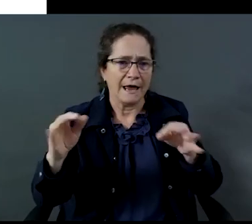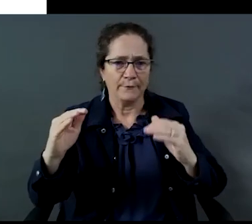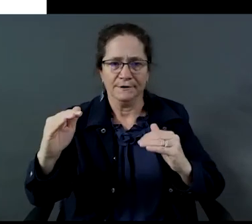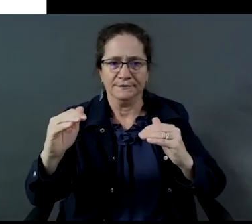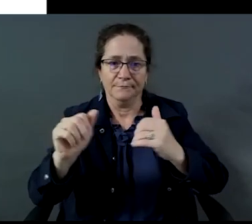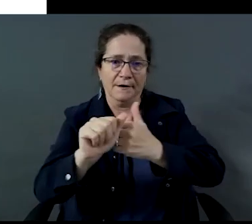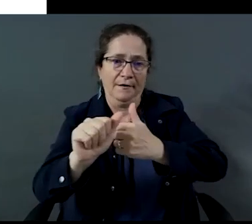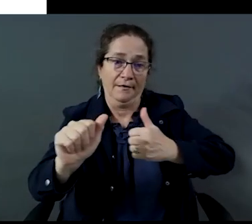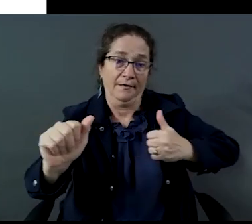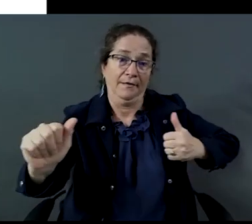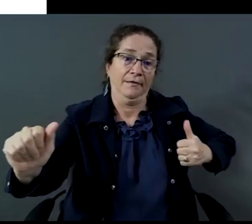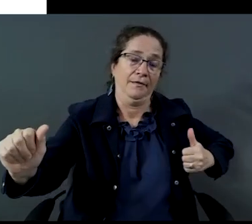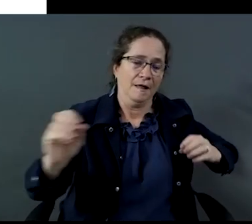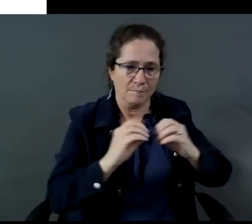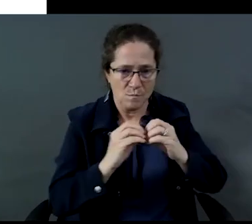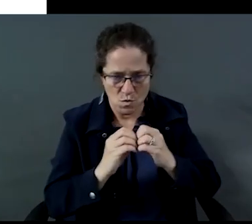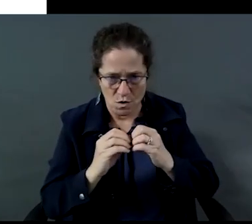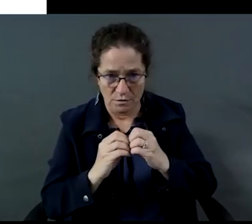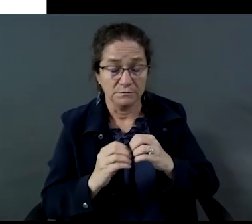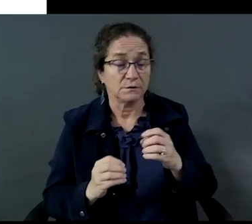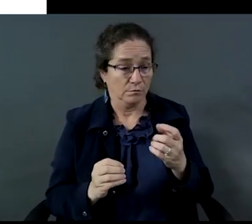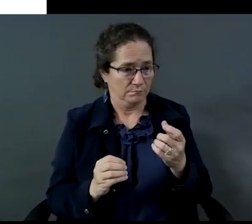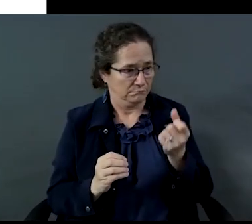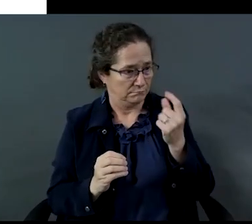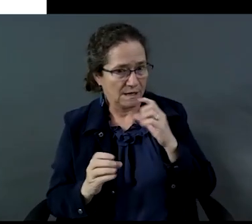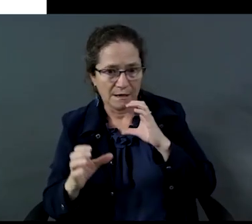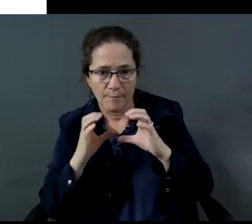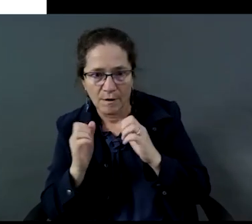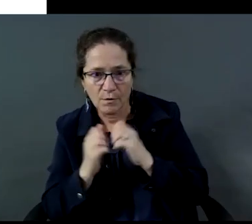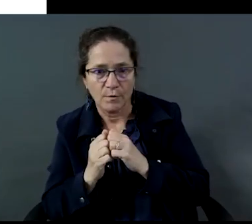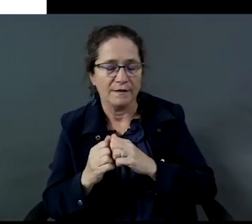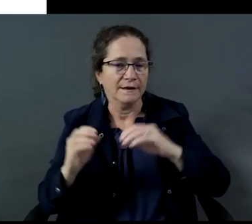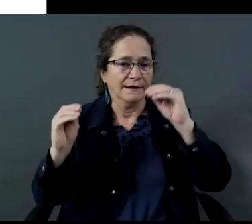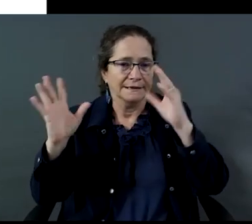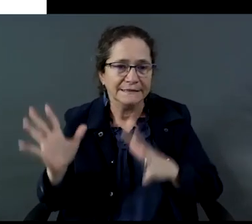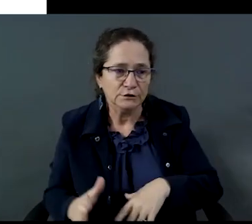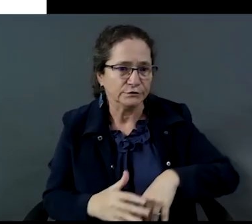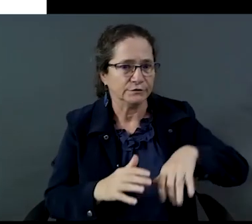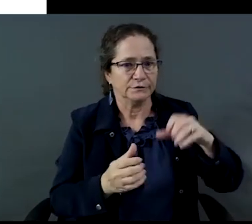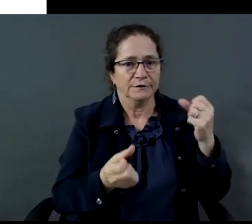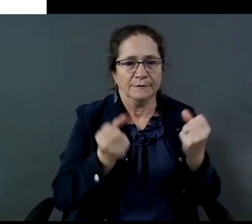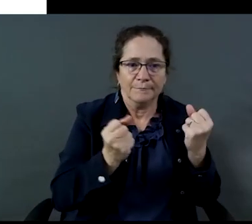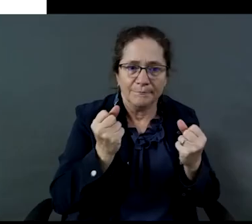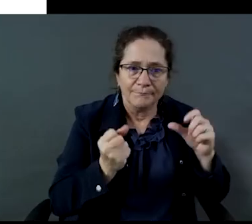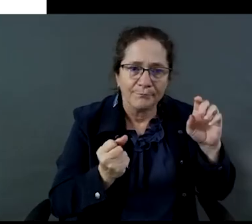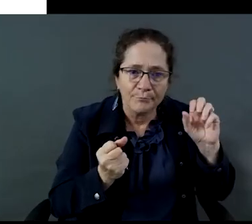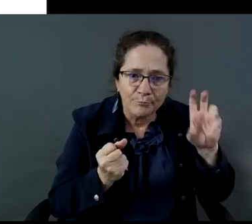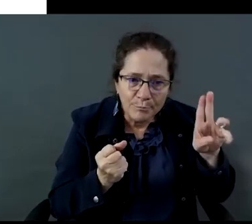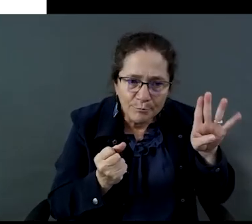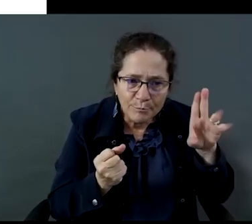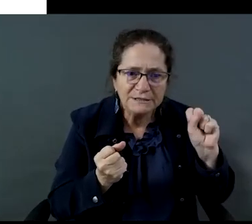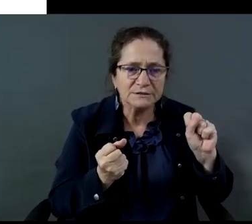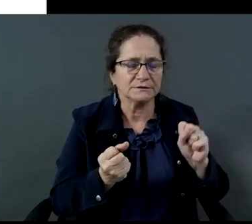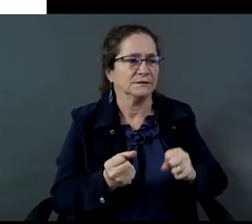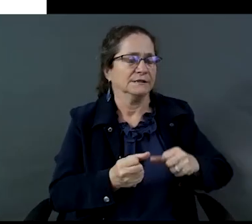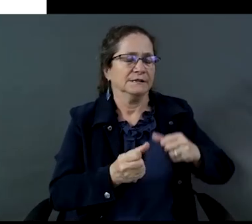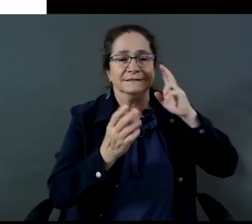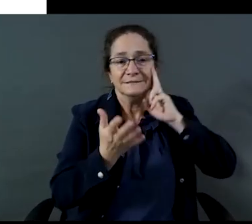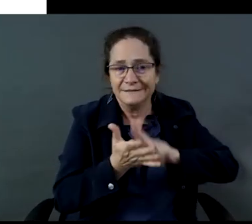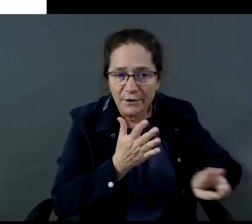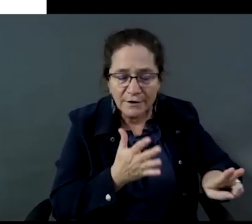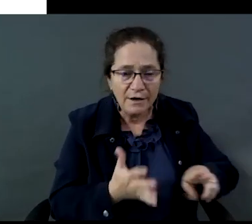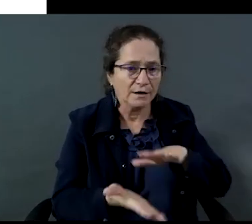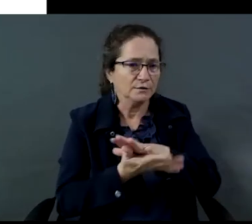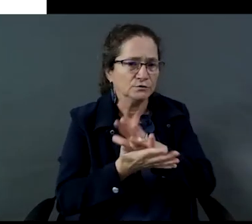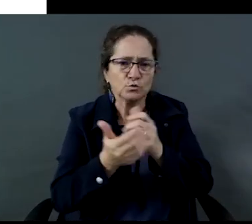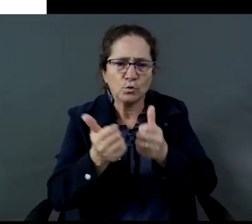various teachers, bus drivers, custodians, secretaries, or school administrators, we want to make sure that the child is able to communicate